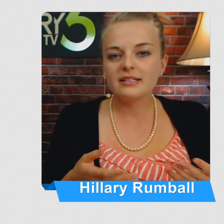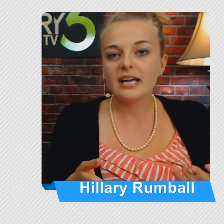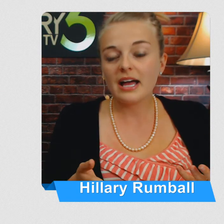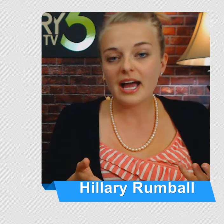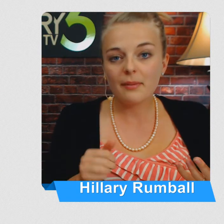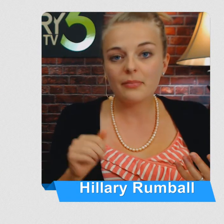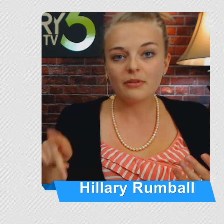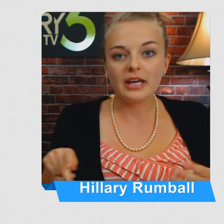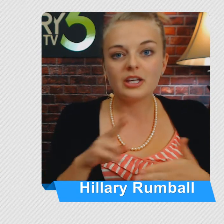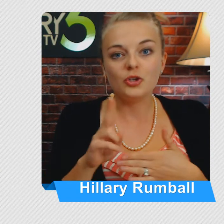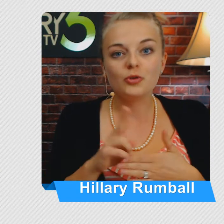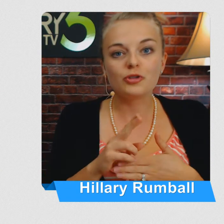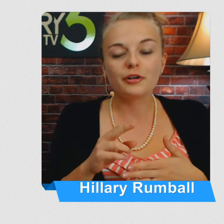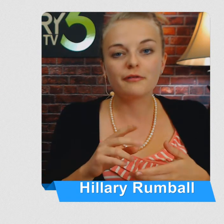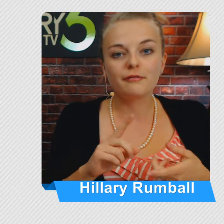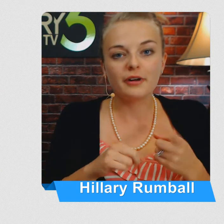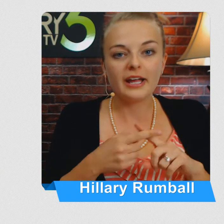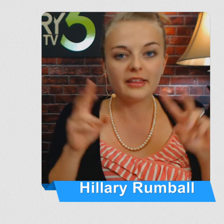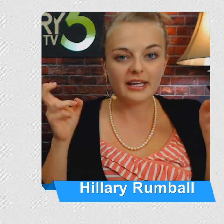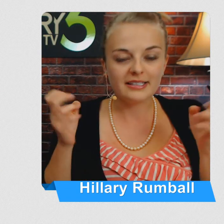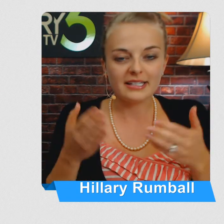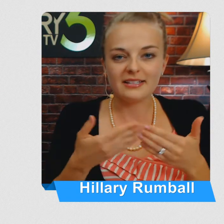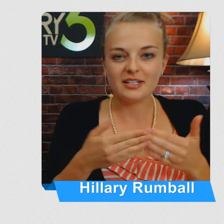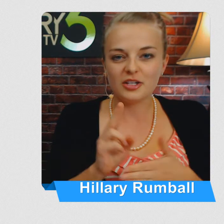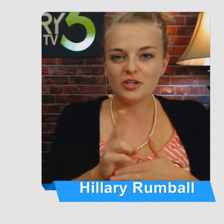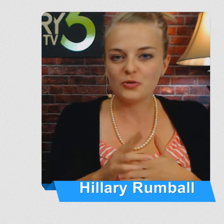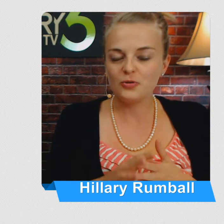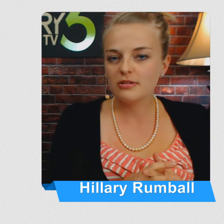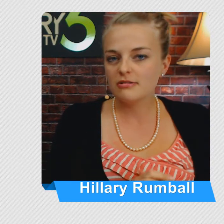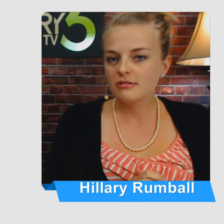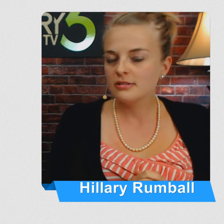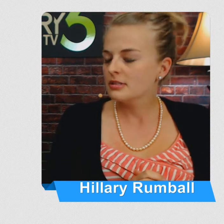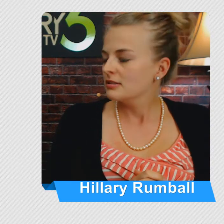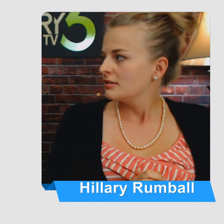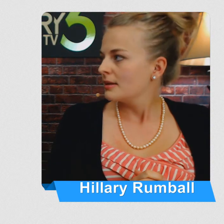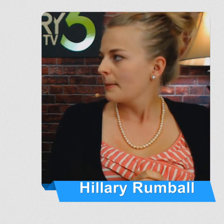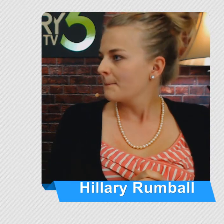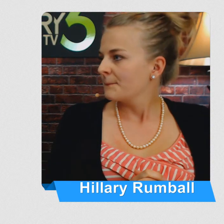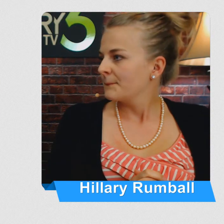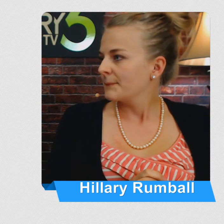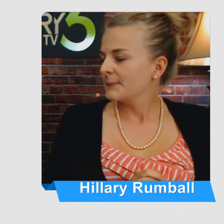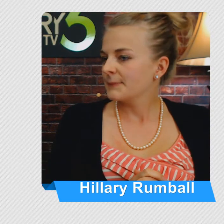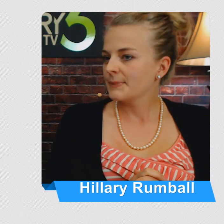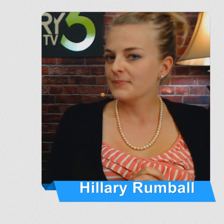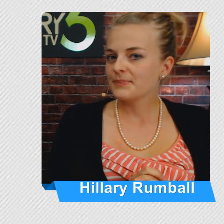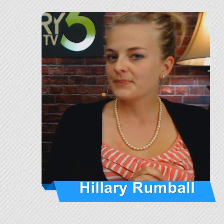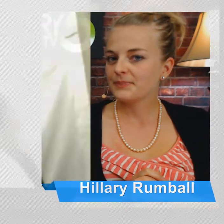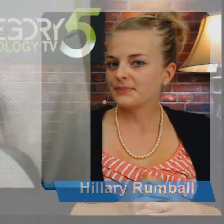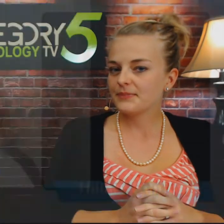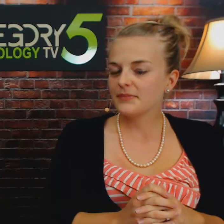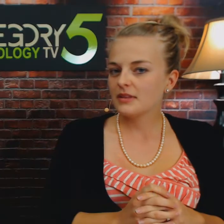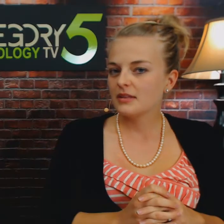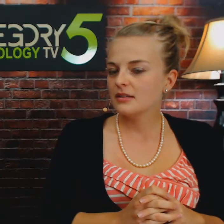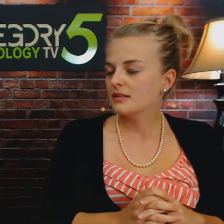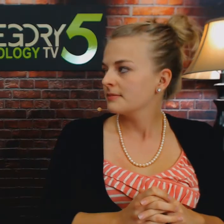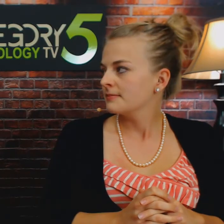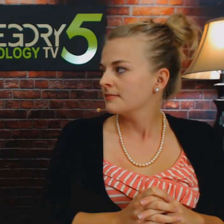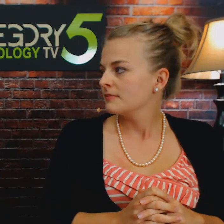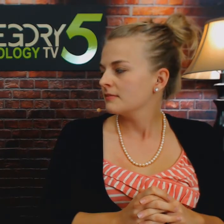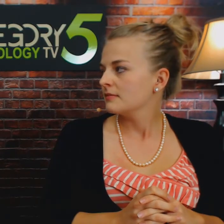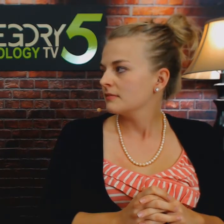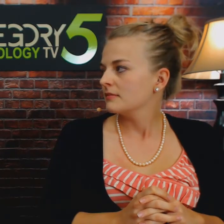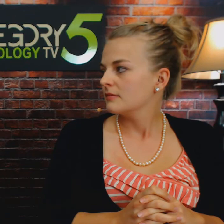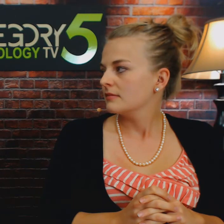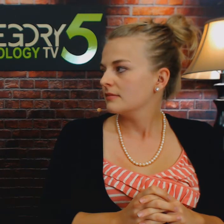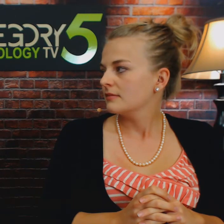is the app like user friendly? Is it easy to use? If I may, I think that's one of the unique things about the